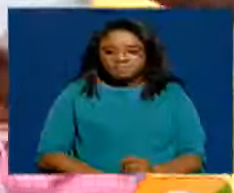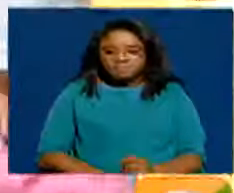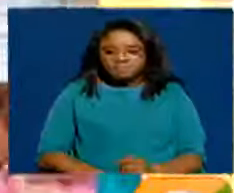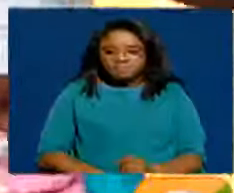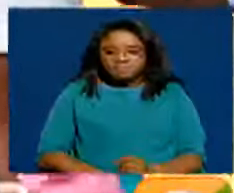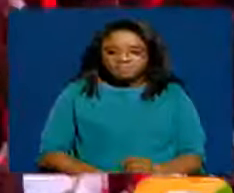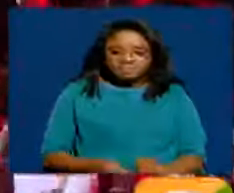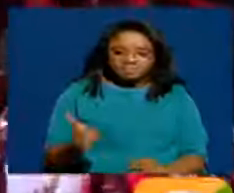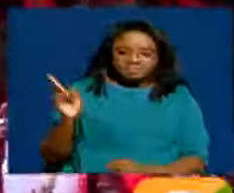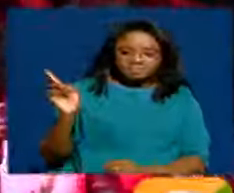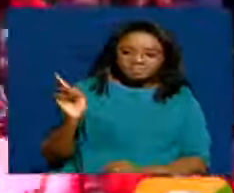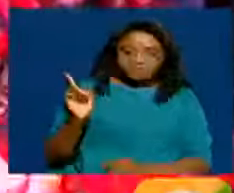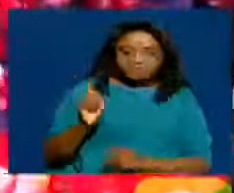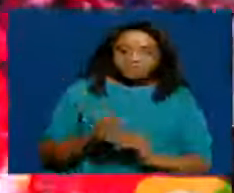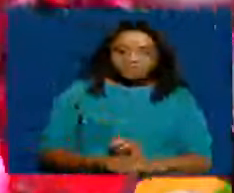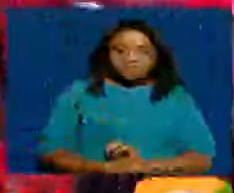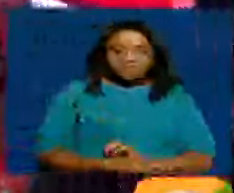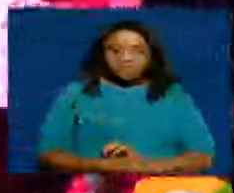Nadia Mukami,